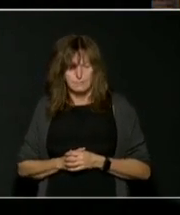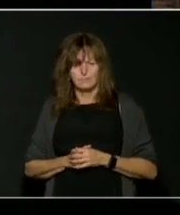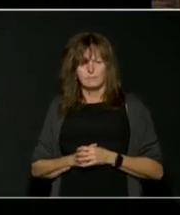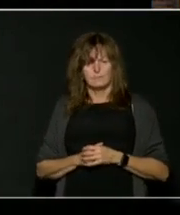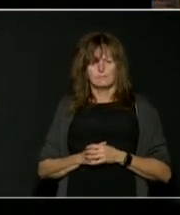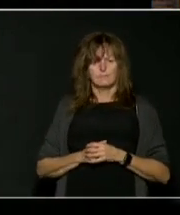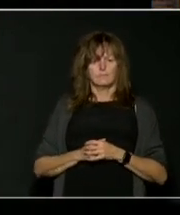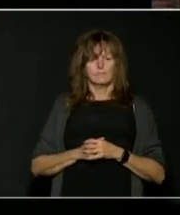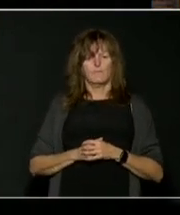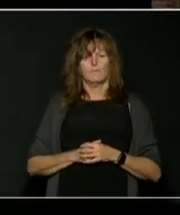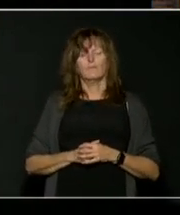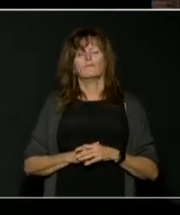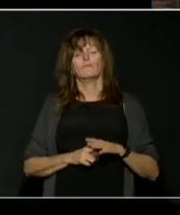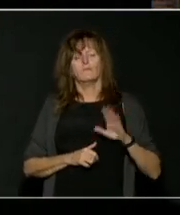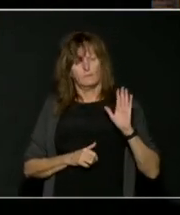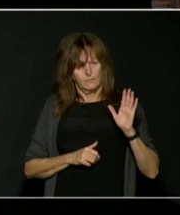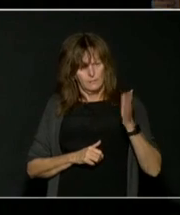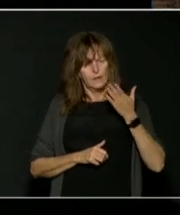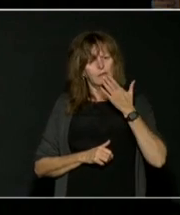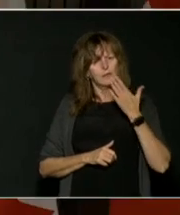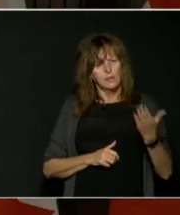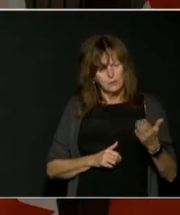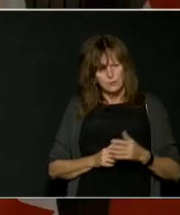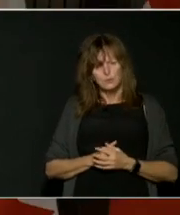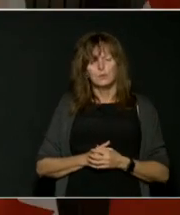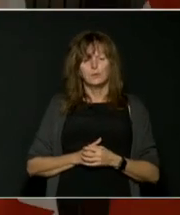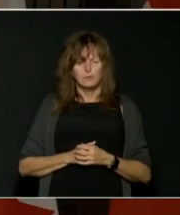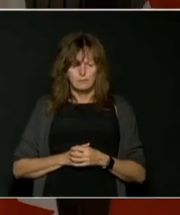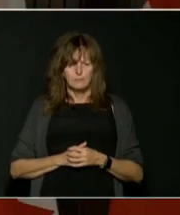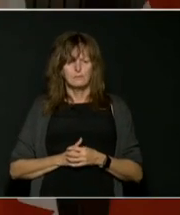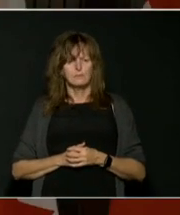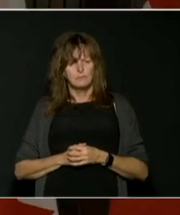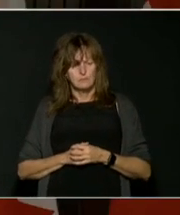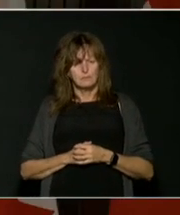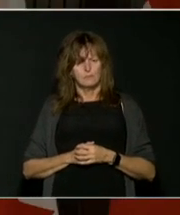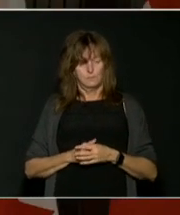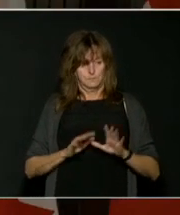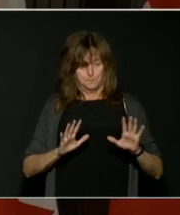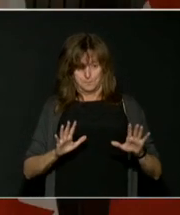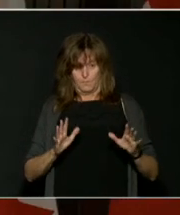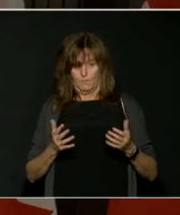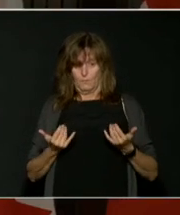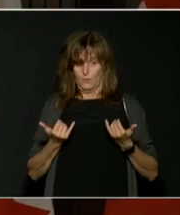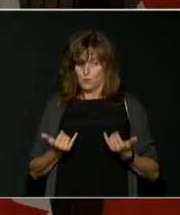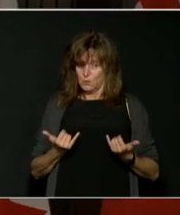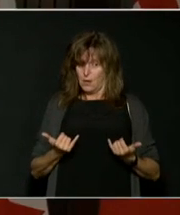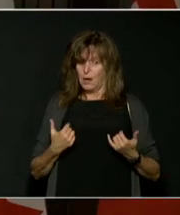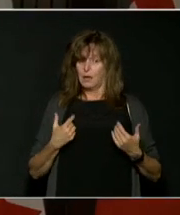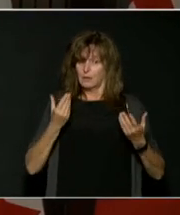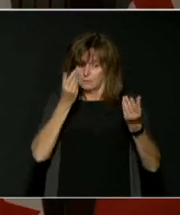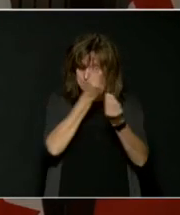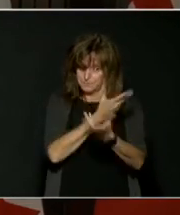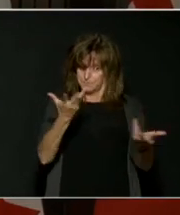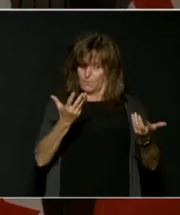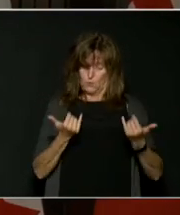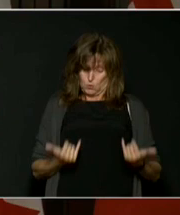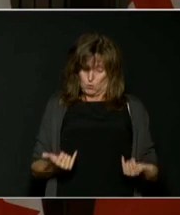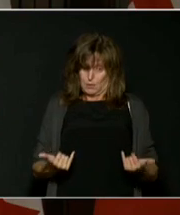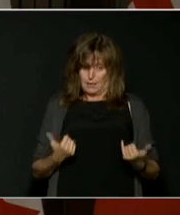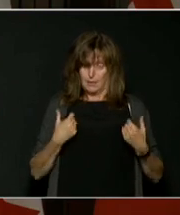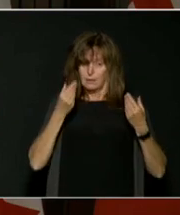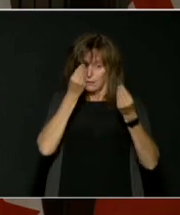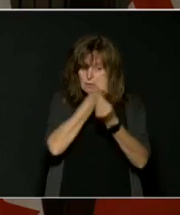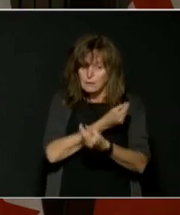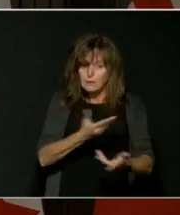Great. Thank you again for the questions today. In terms of today, the guidance is only coming out today, so and we still have to get it out to all of the